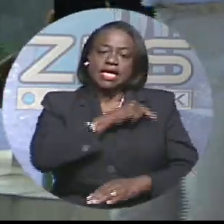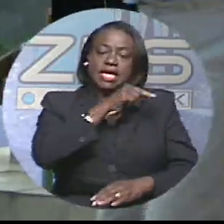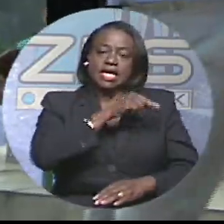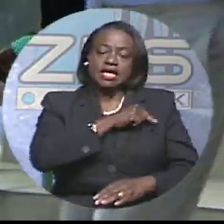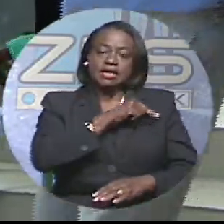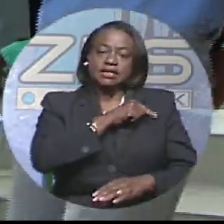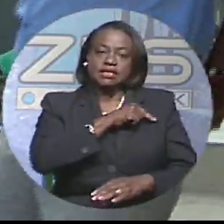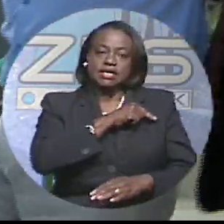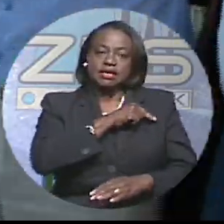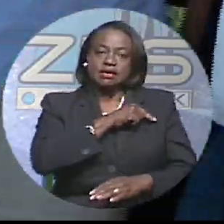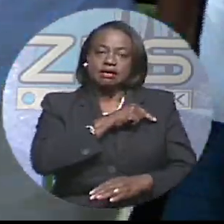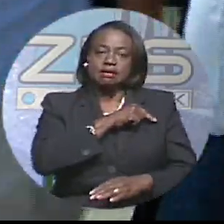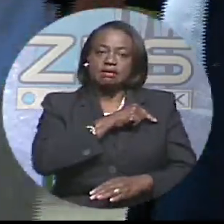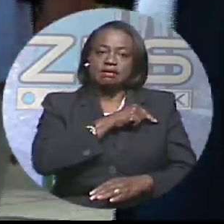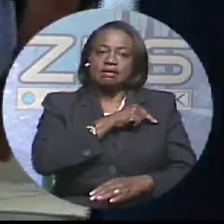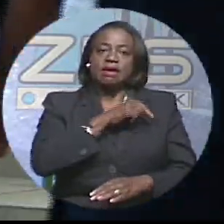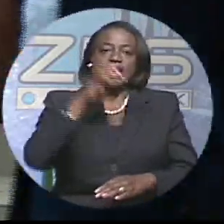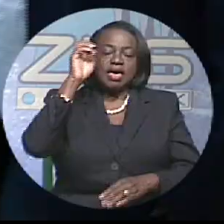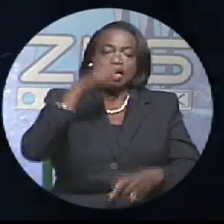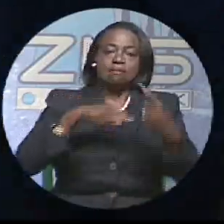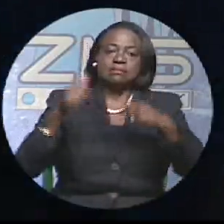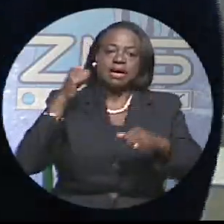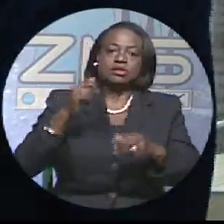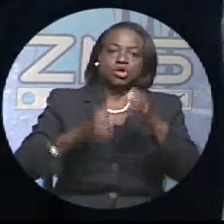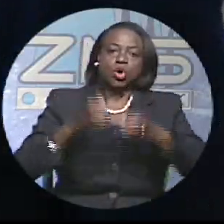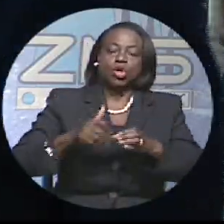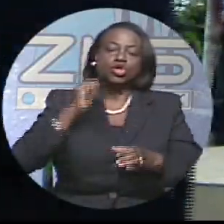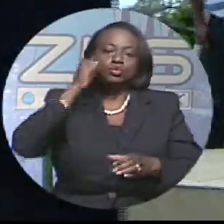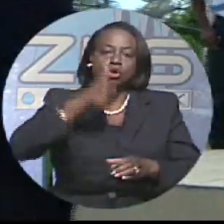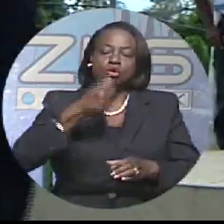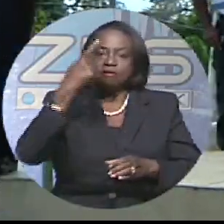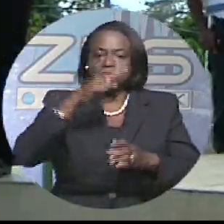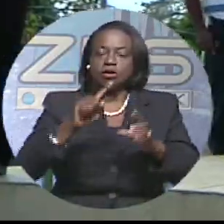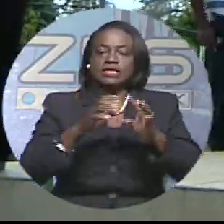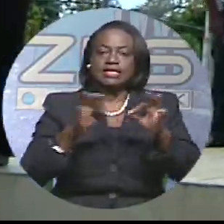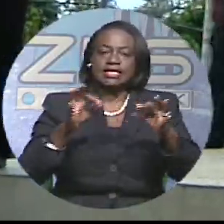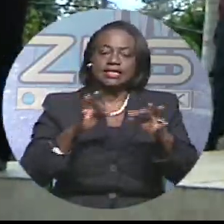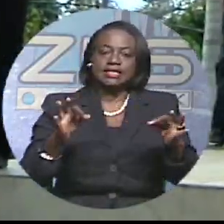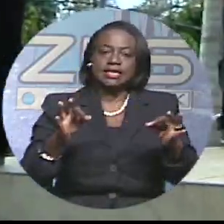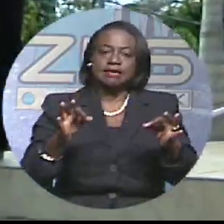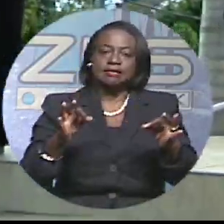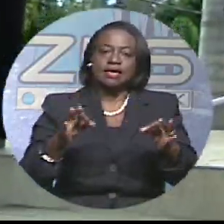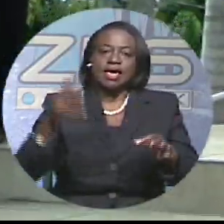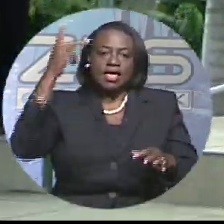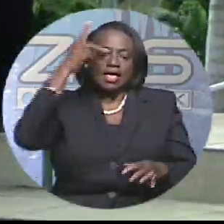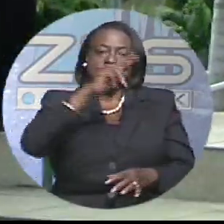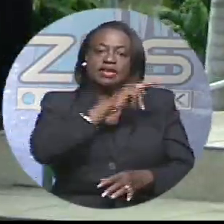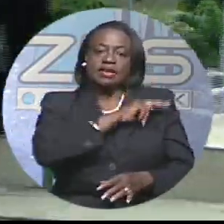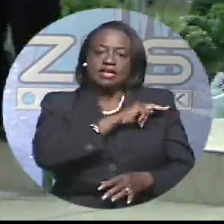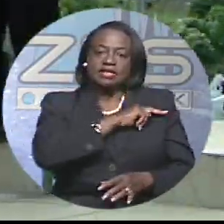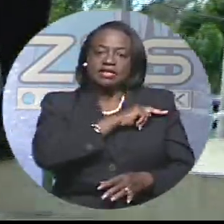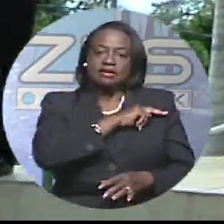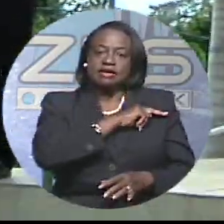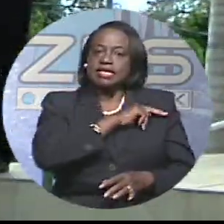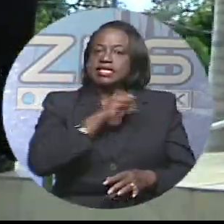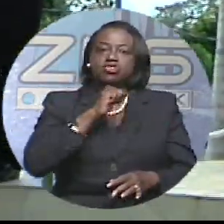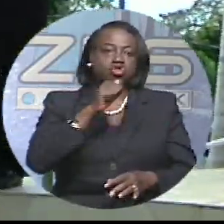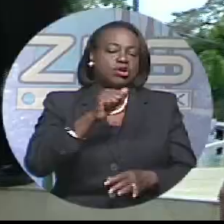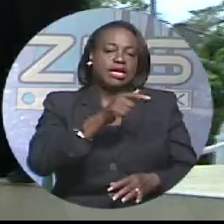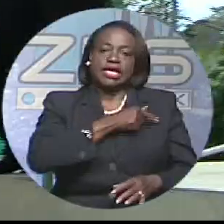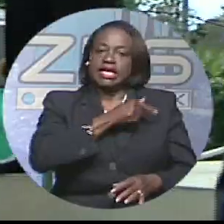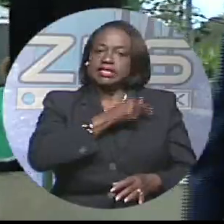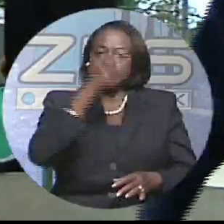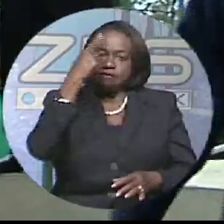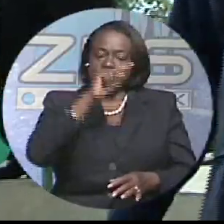firearm. However, he heads back to court tomorrow for sentencing. Also in court today was Kevin Nixon, who pleaded not guilty to